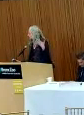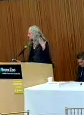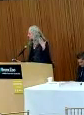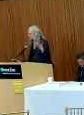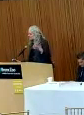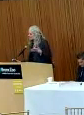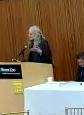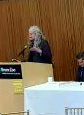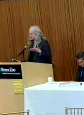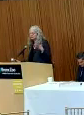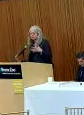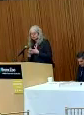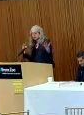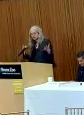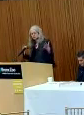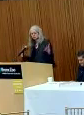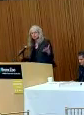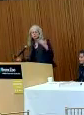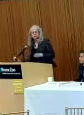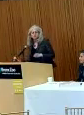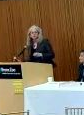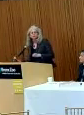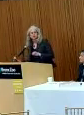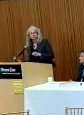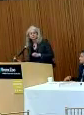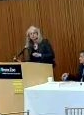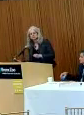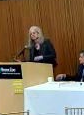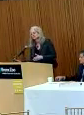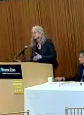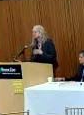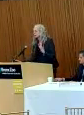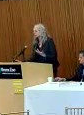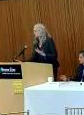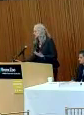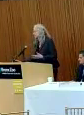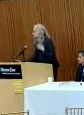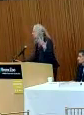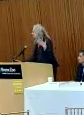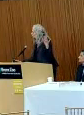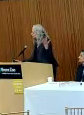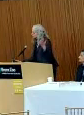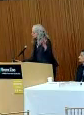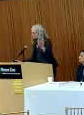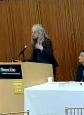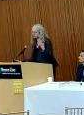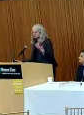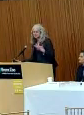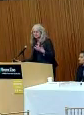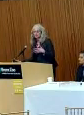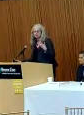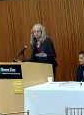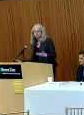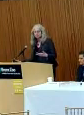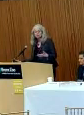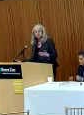because that is you know the the extraction of wealth from communities of Po crups the state has done long-term damage and we need to continue